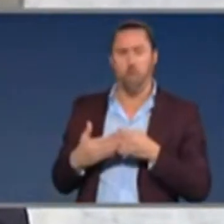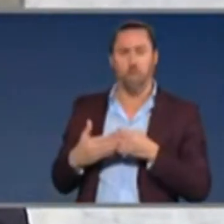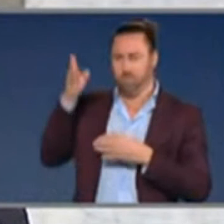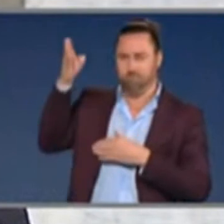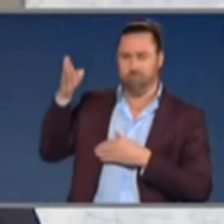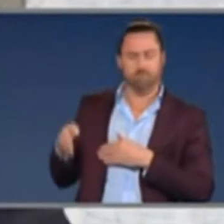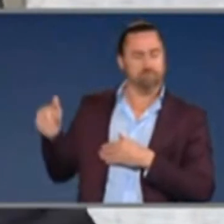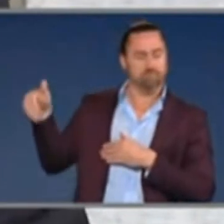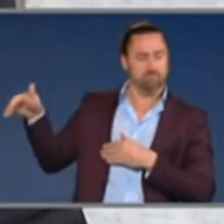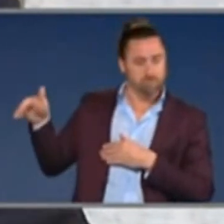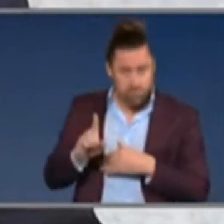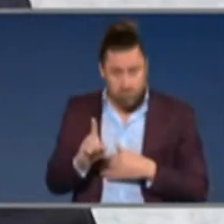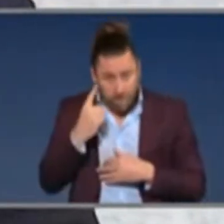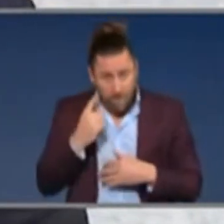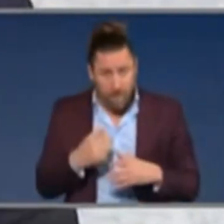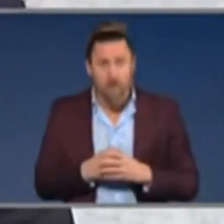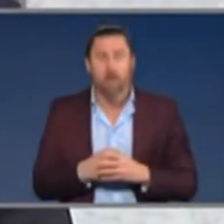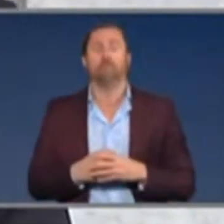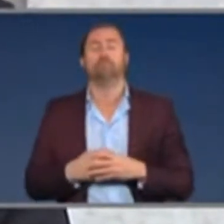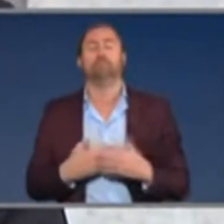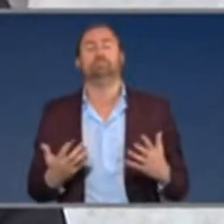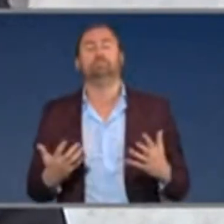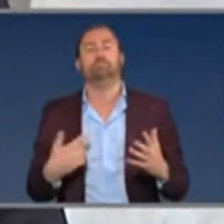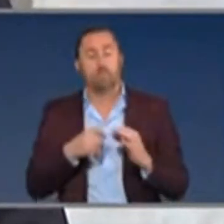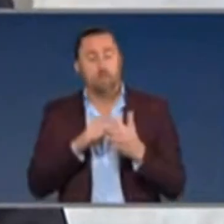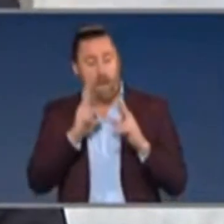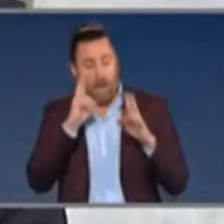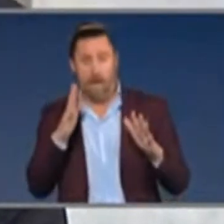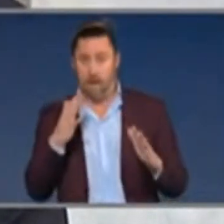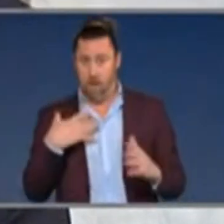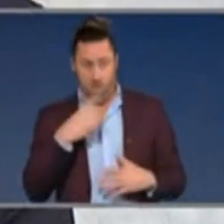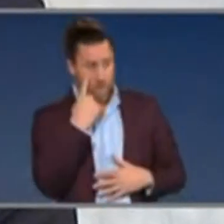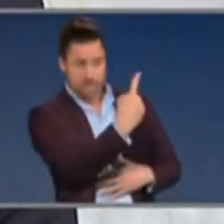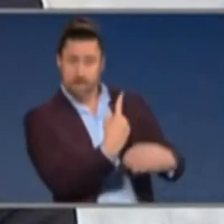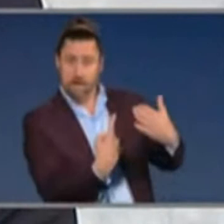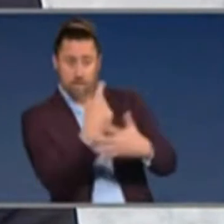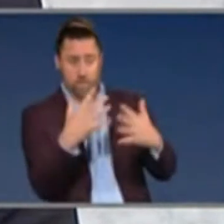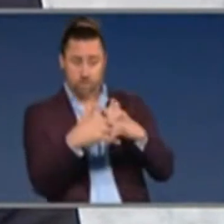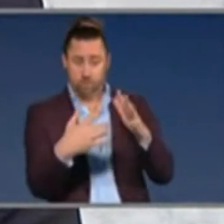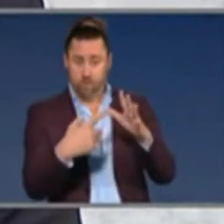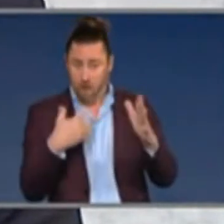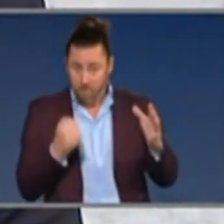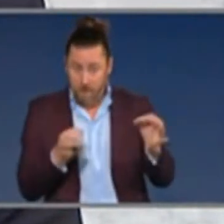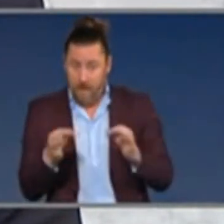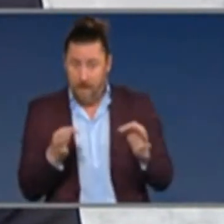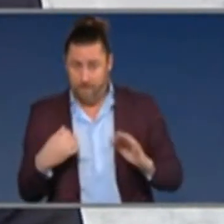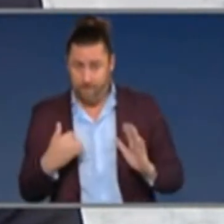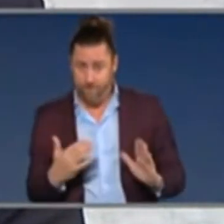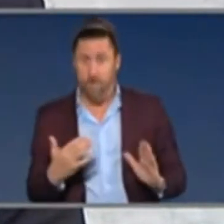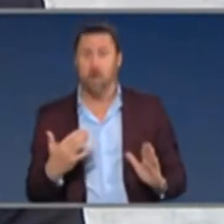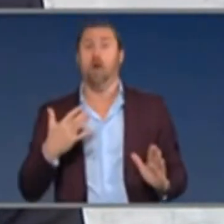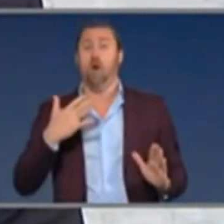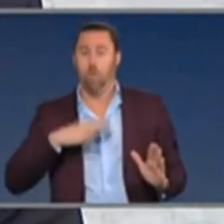that seem to suggest this morning? Let me be very clear what I'd like to achieve in Western Australia. I would like to achieve